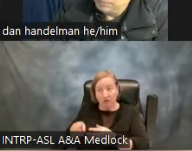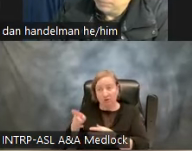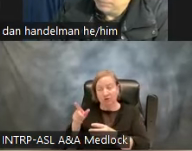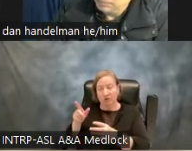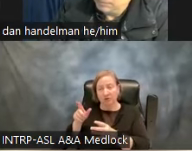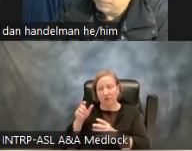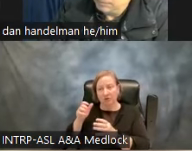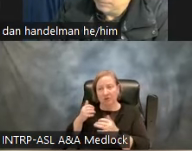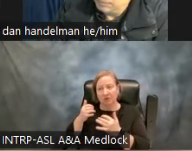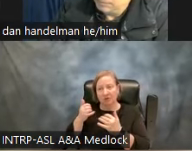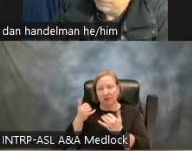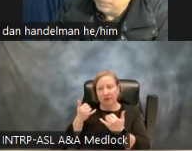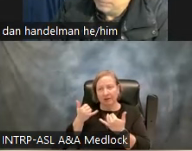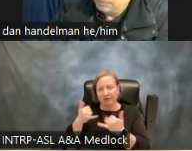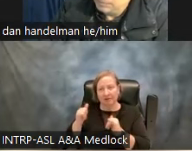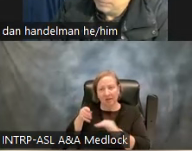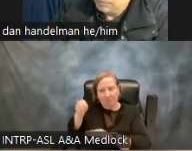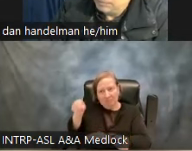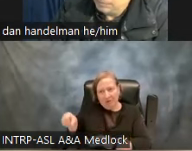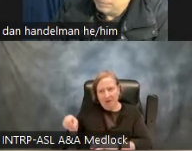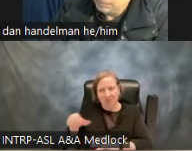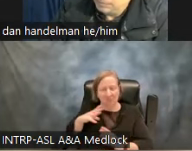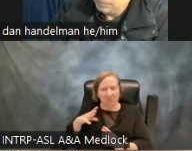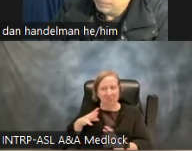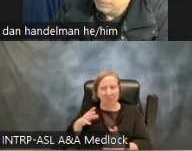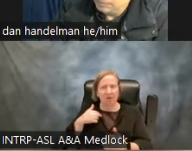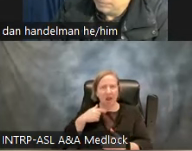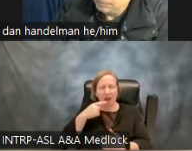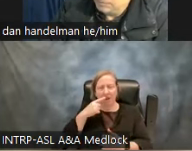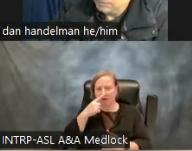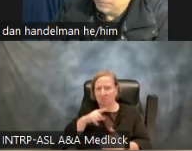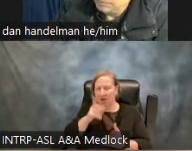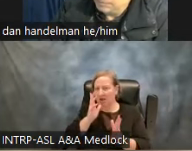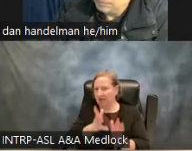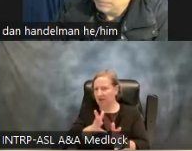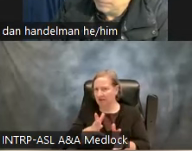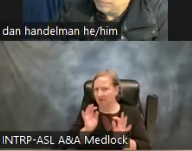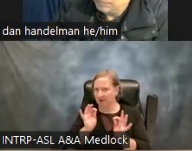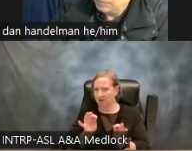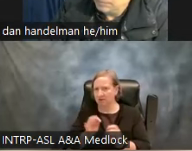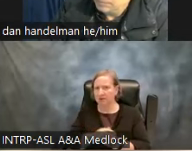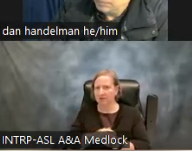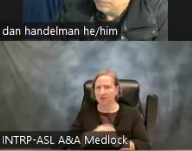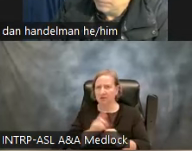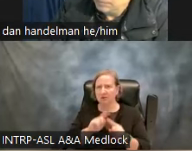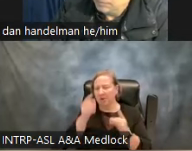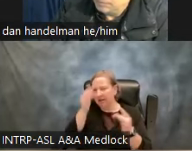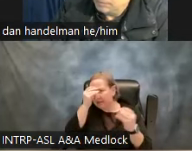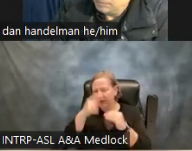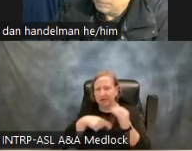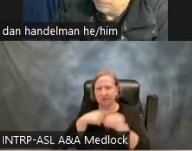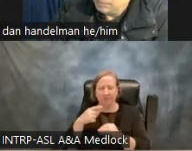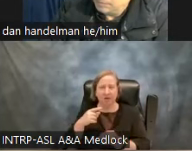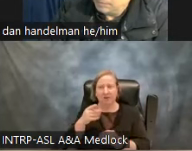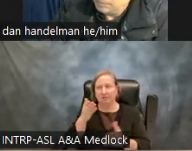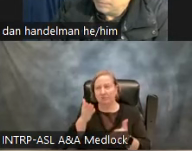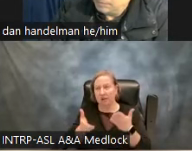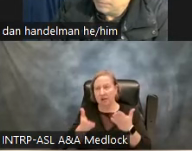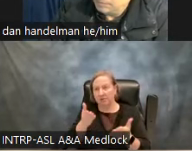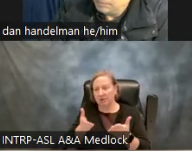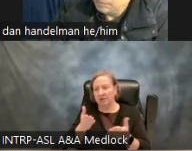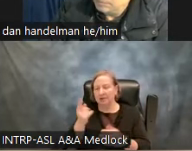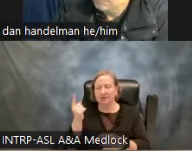that covered. And so I would be fine with leaving it. But, you know, thinking about like, maybe it's